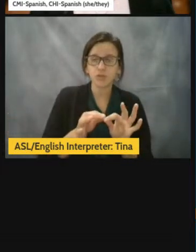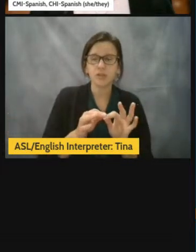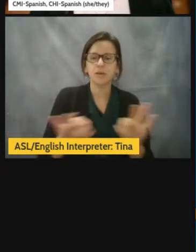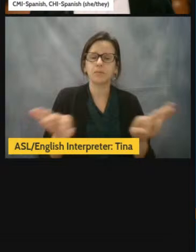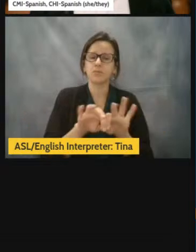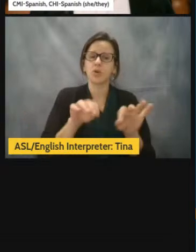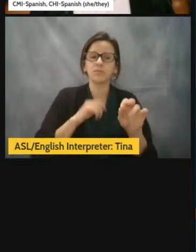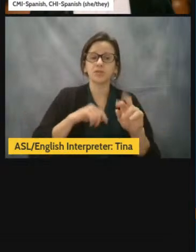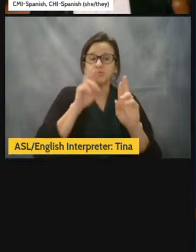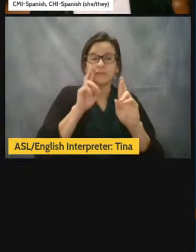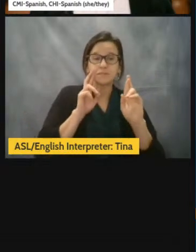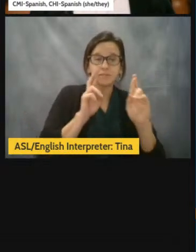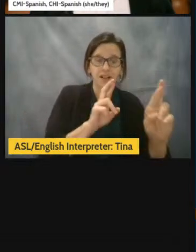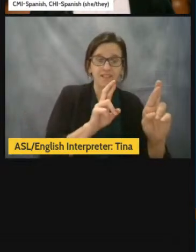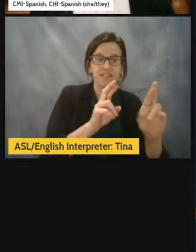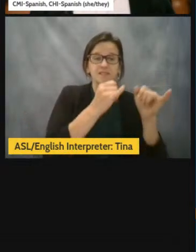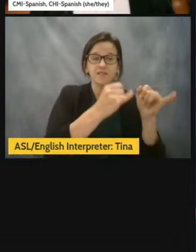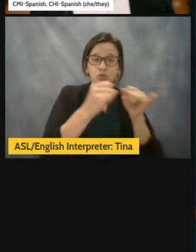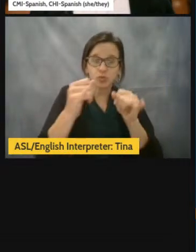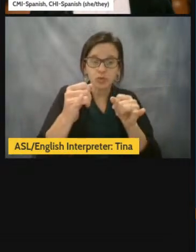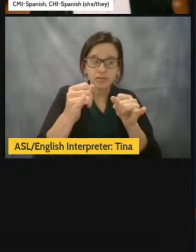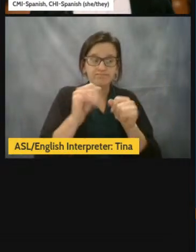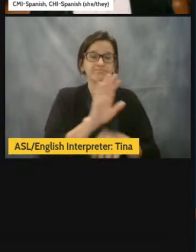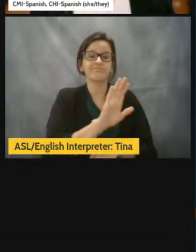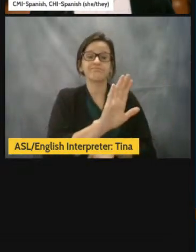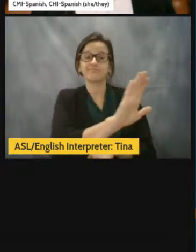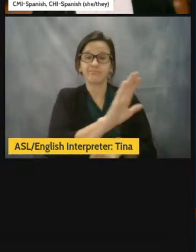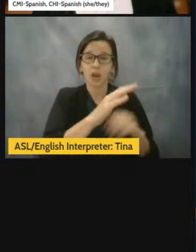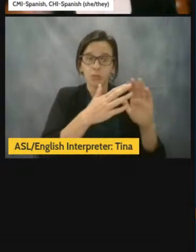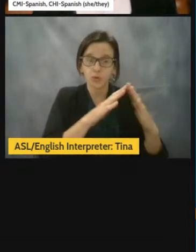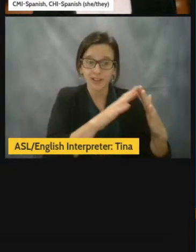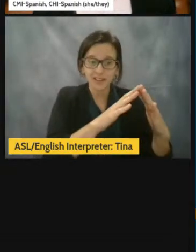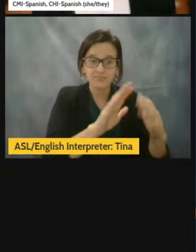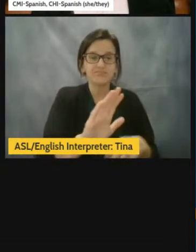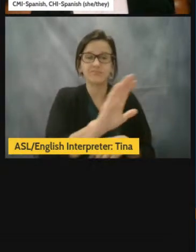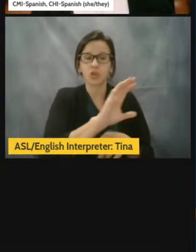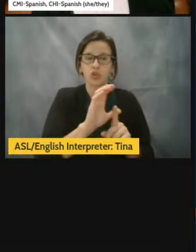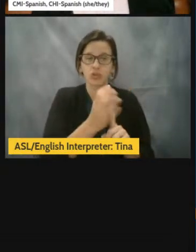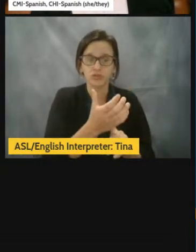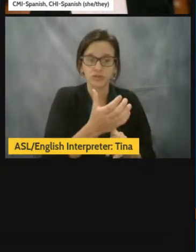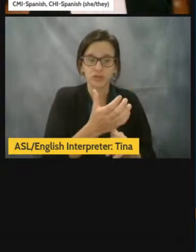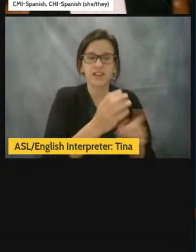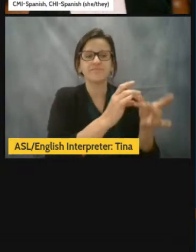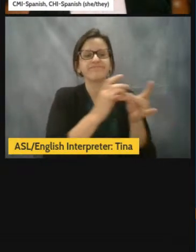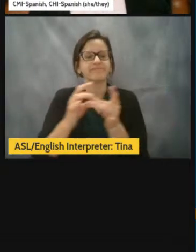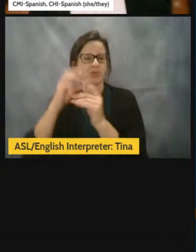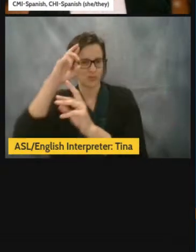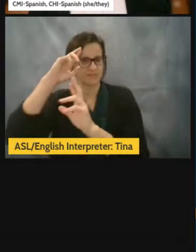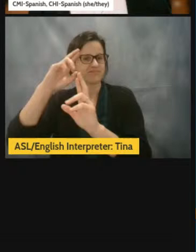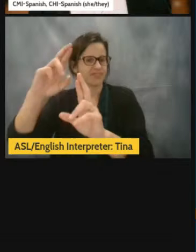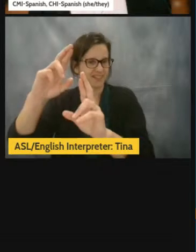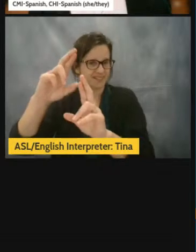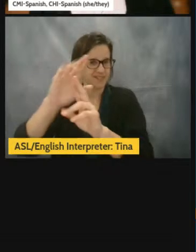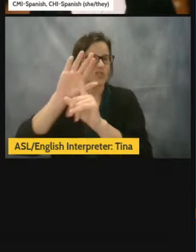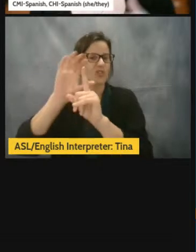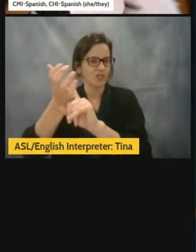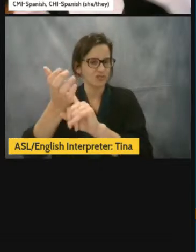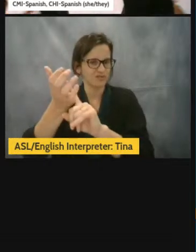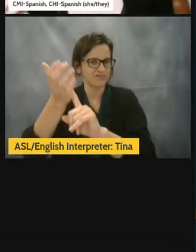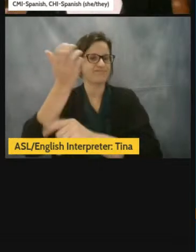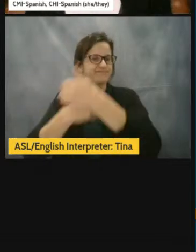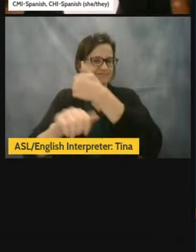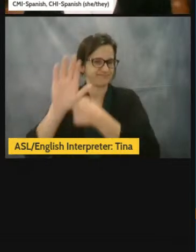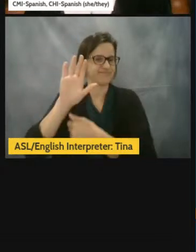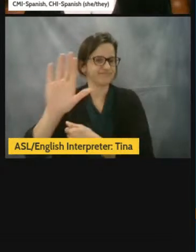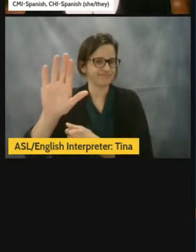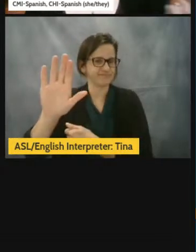their communities, and their culture. So this has to do with respect. This has to do with culture, which is present